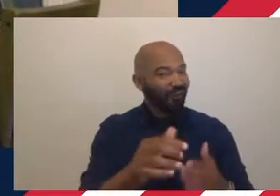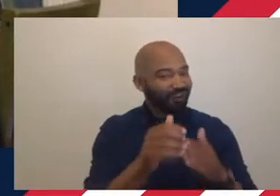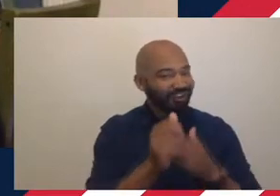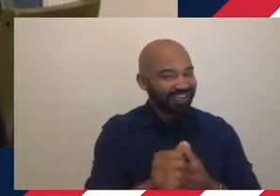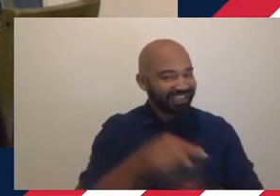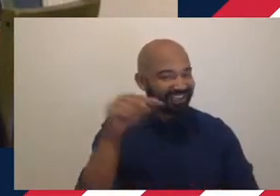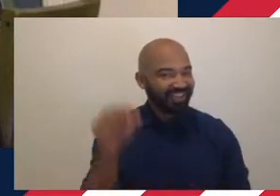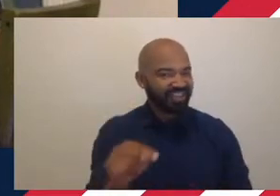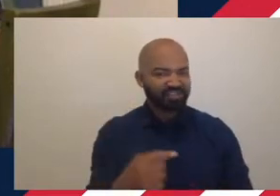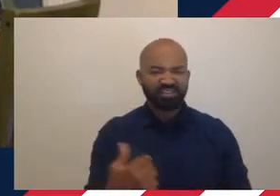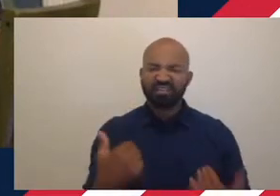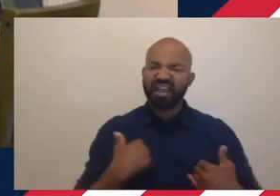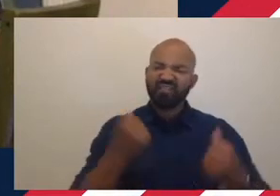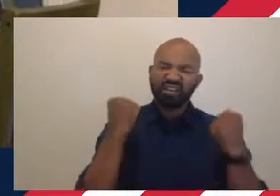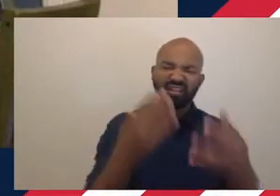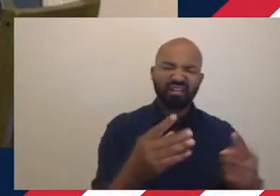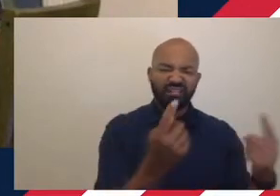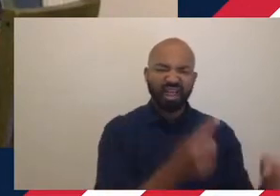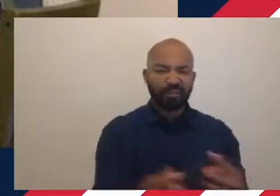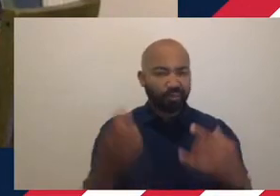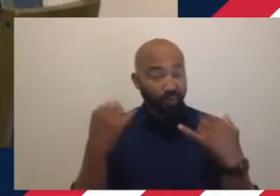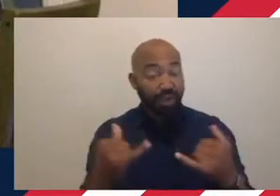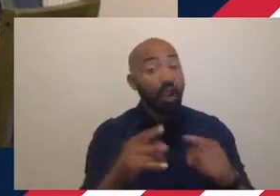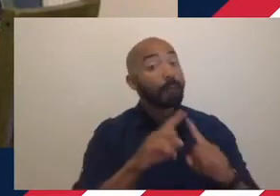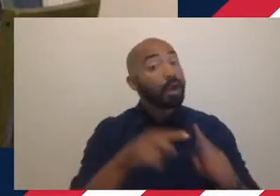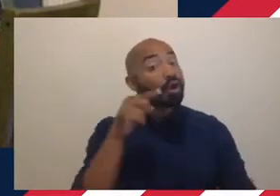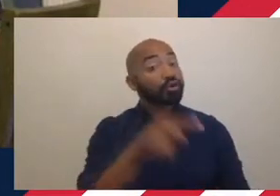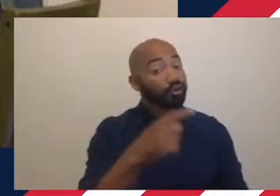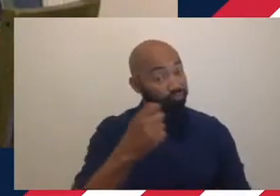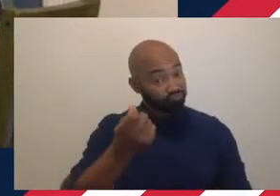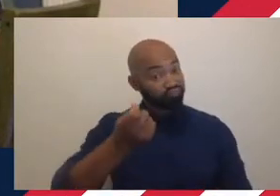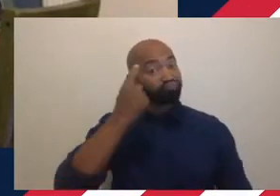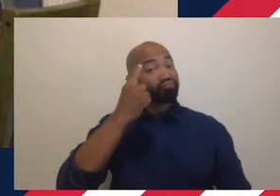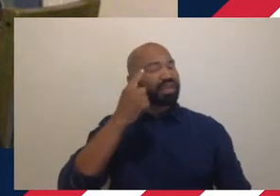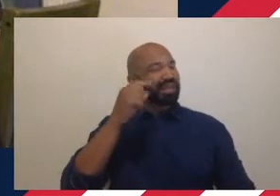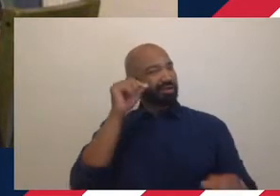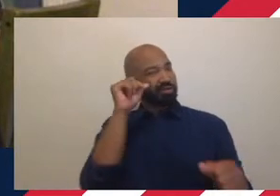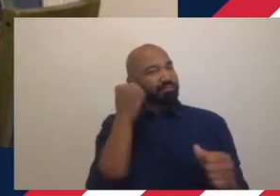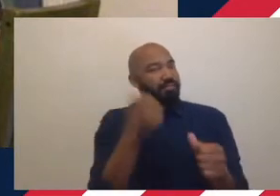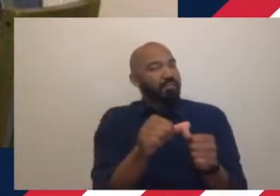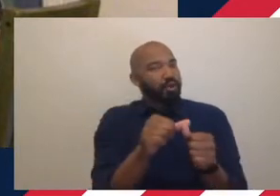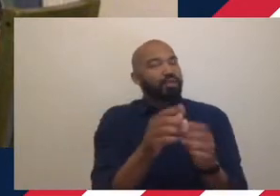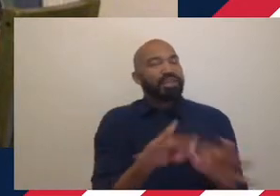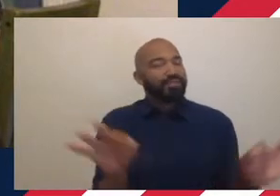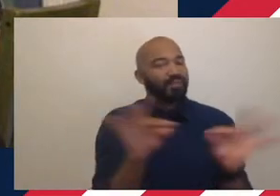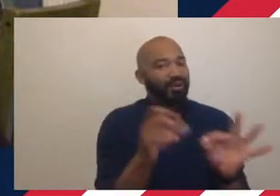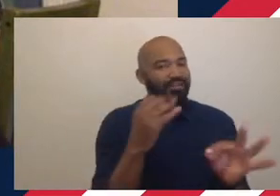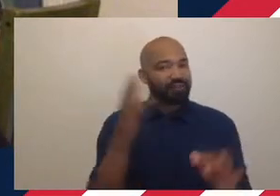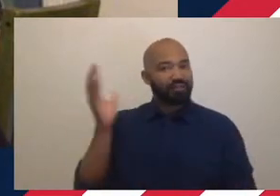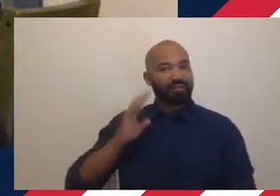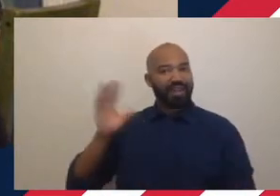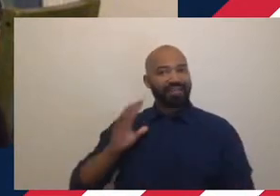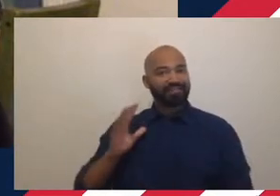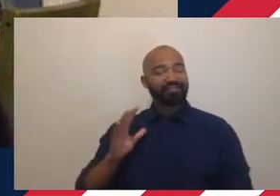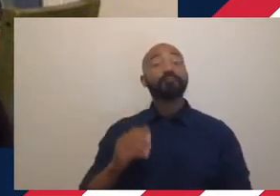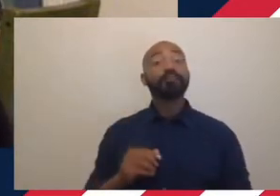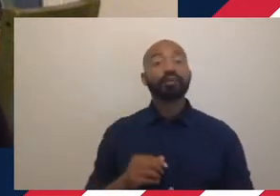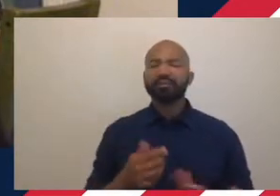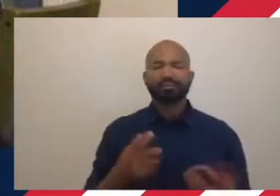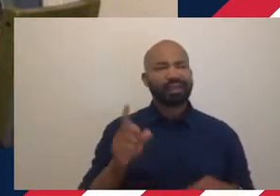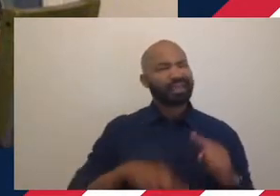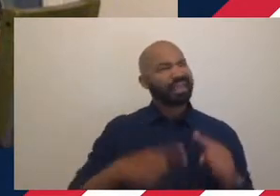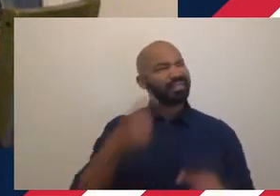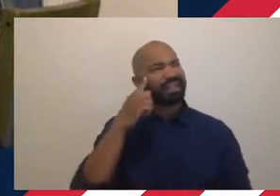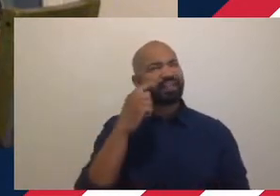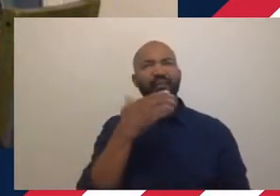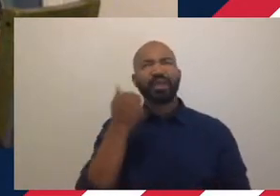lot going on, but you recognize the importance of the task, and I can't think of somebody better suited at the moment